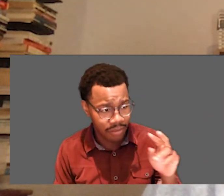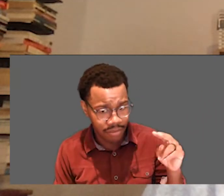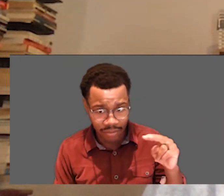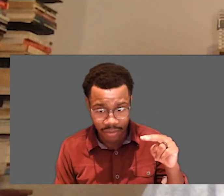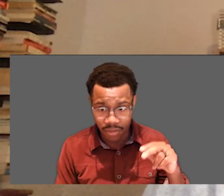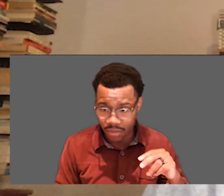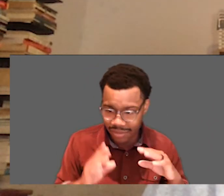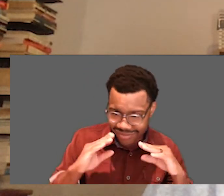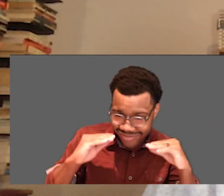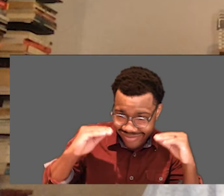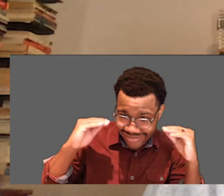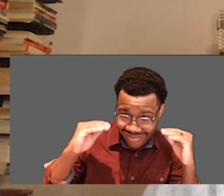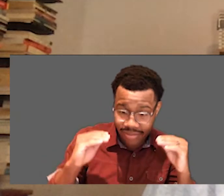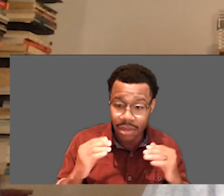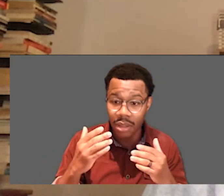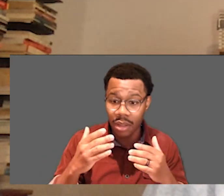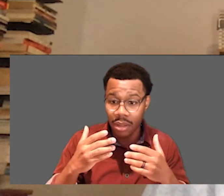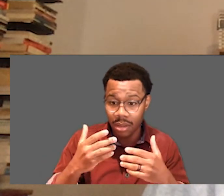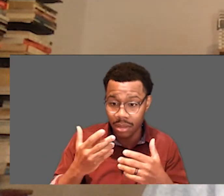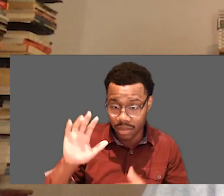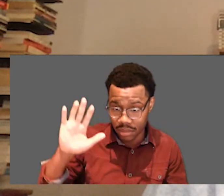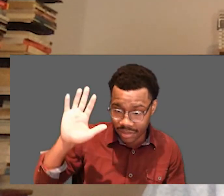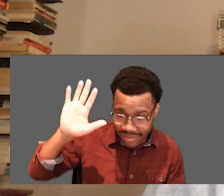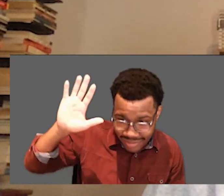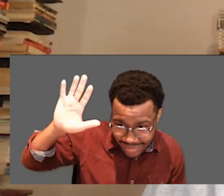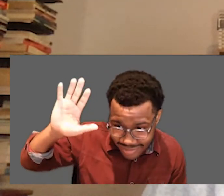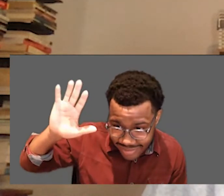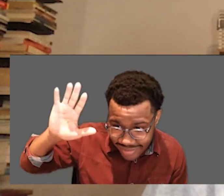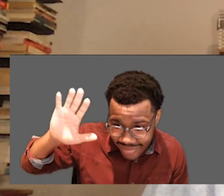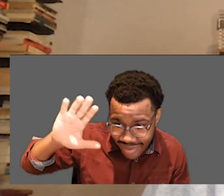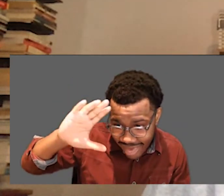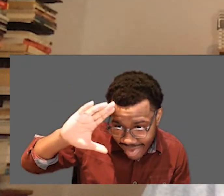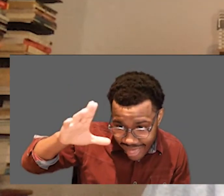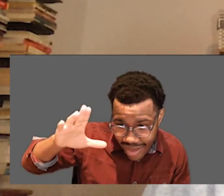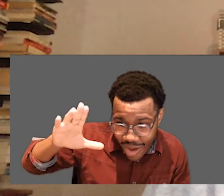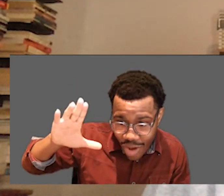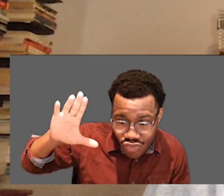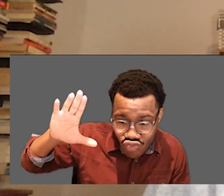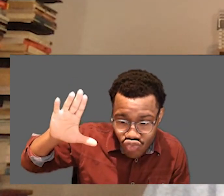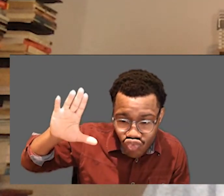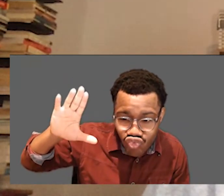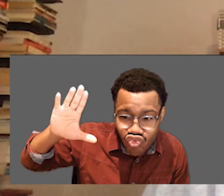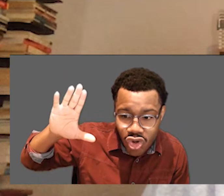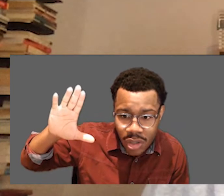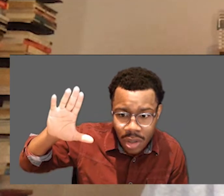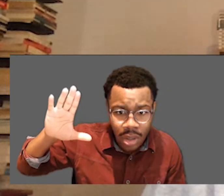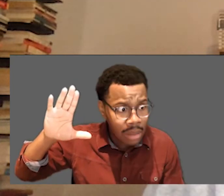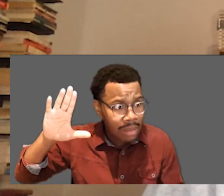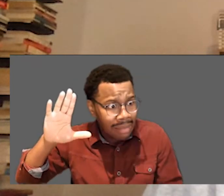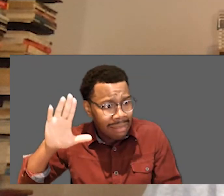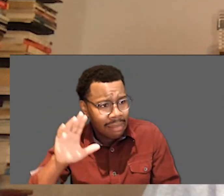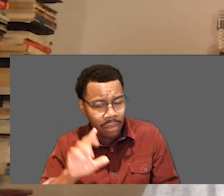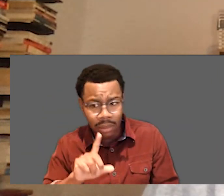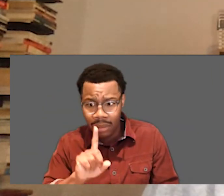His hand came up, and he pawed the glass, and he told me, "Hello," so that his lips drew into a pucker. I walked